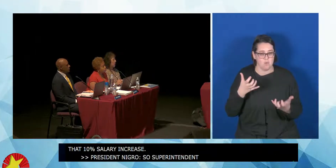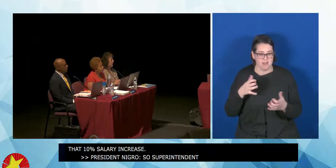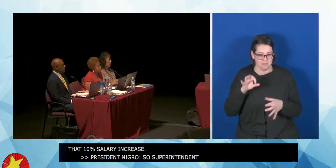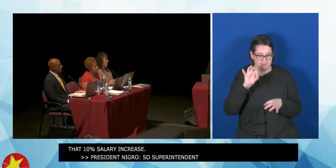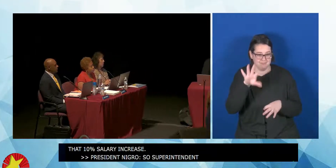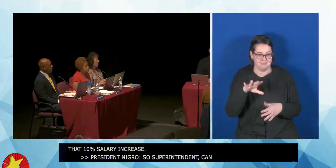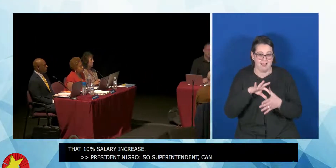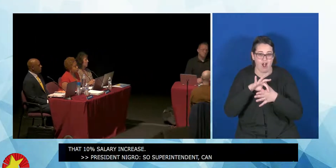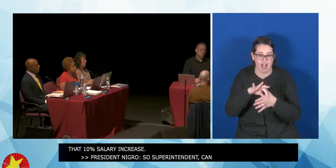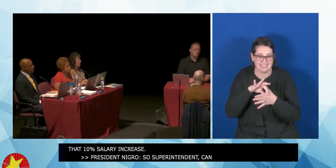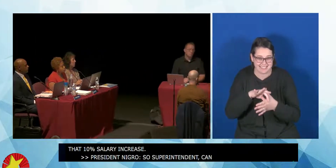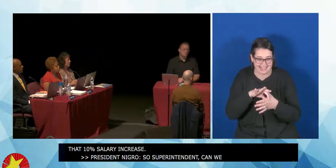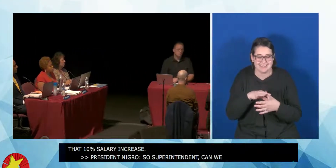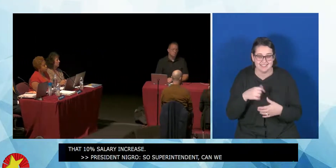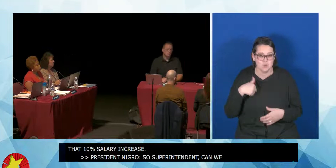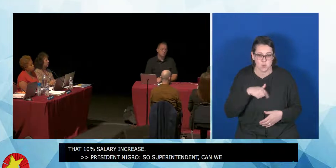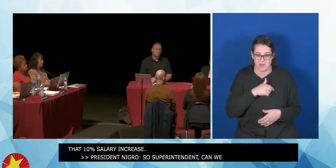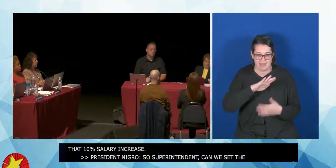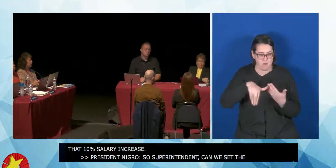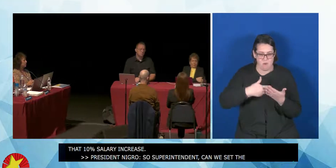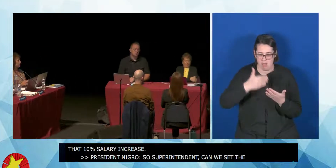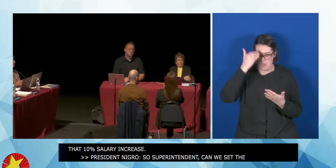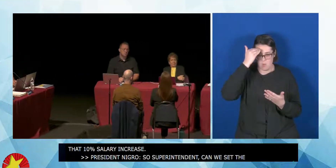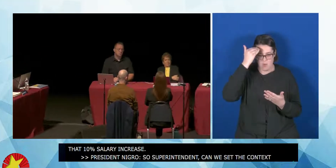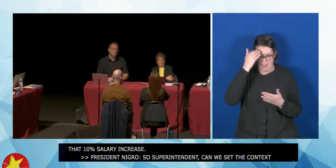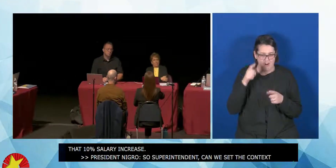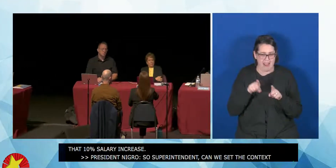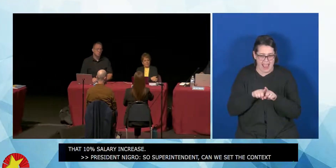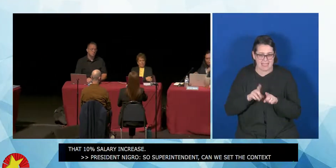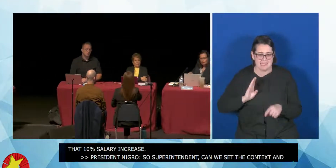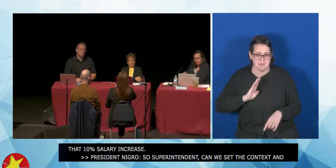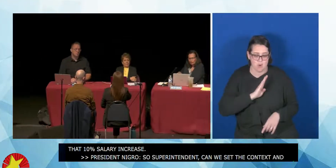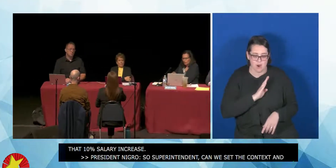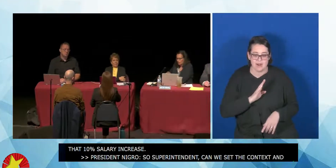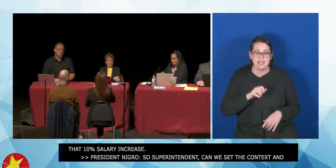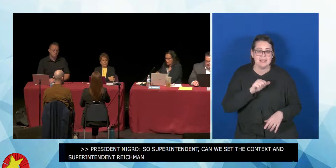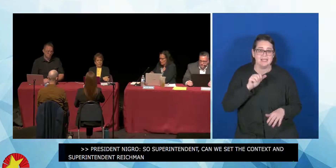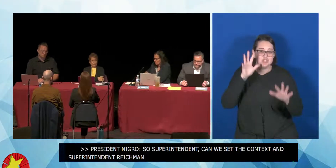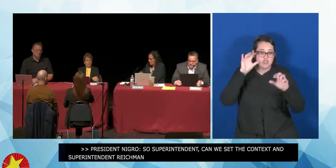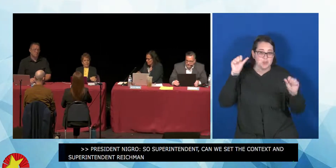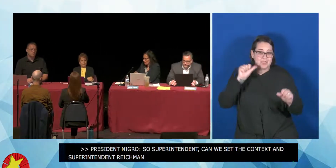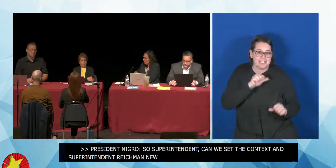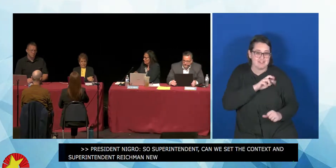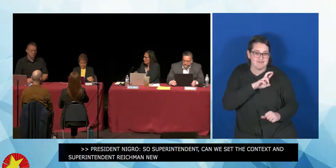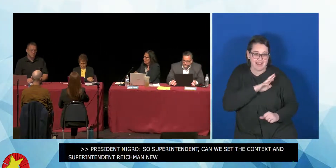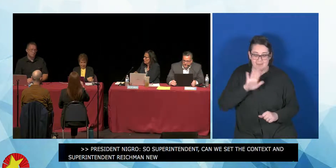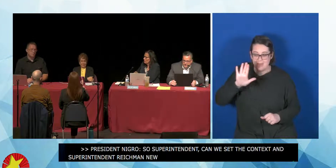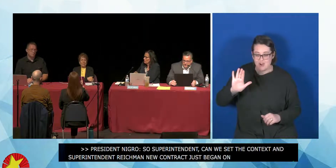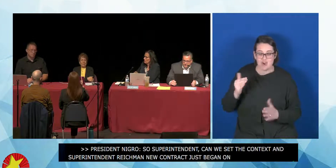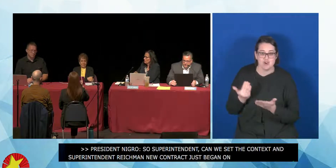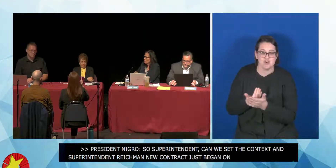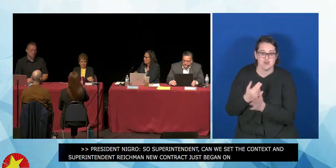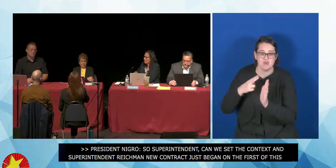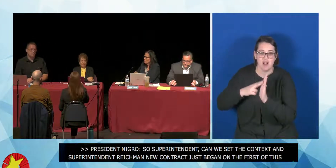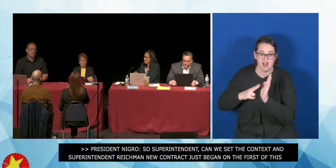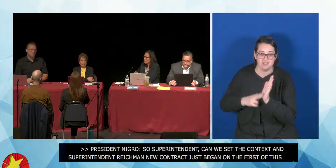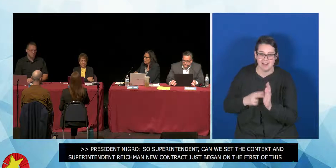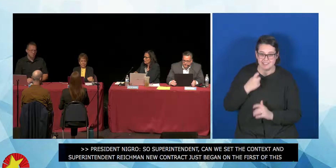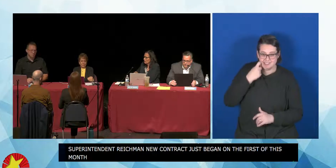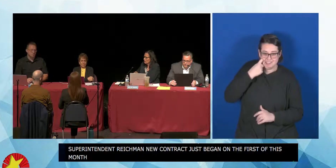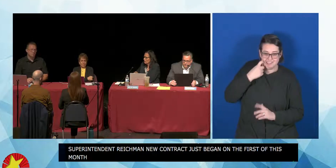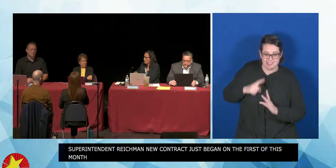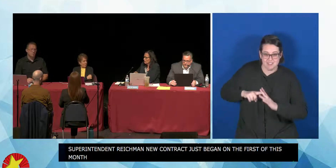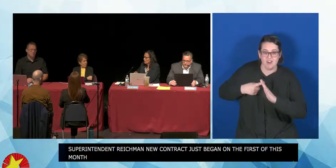Superintendent Reichman's new contract just began on the 1st of this month. So this raise would